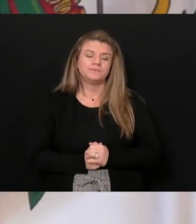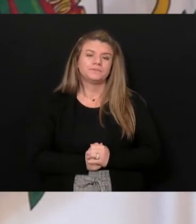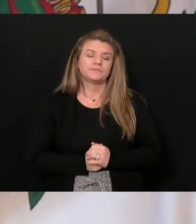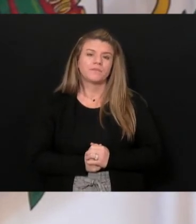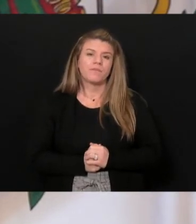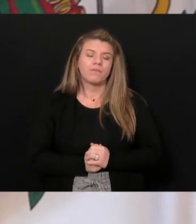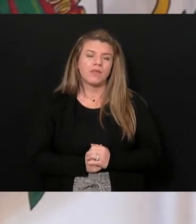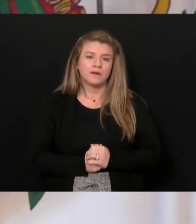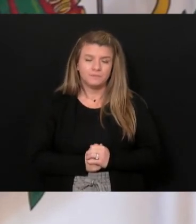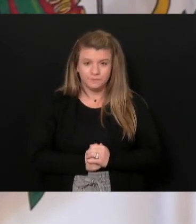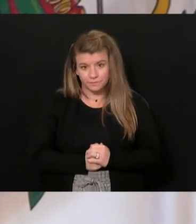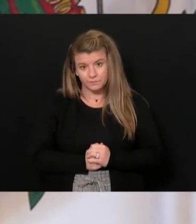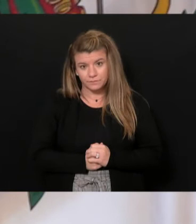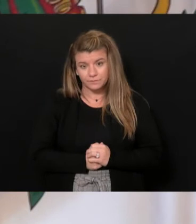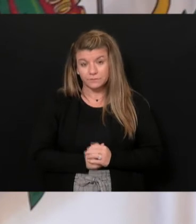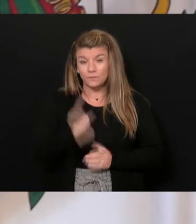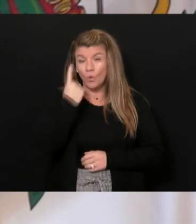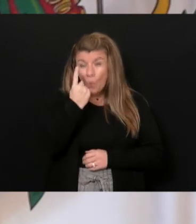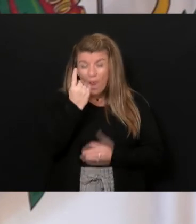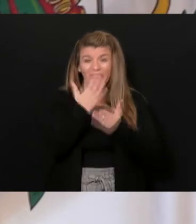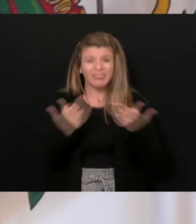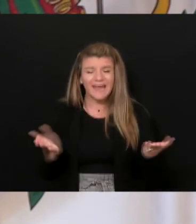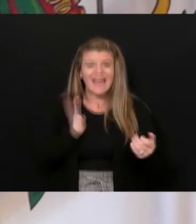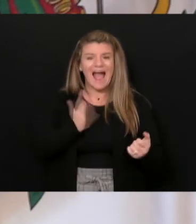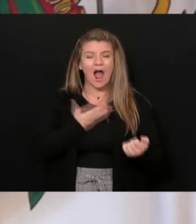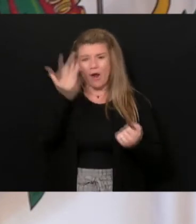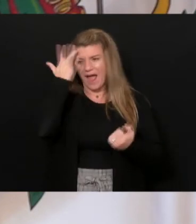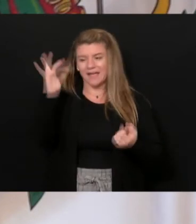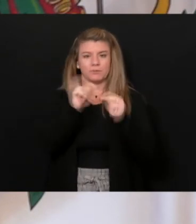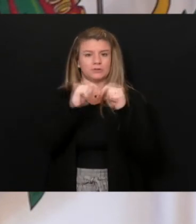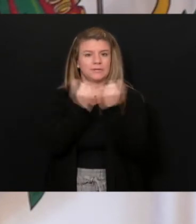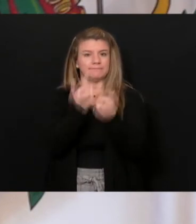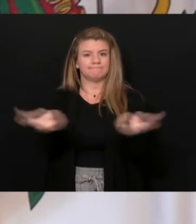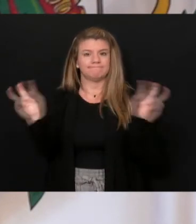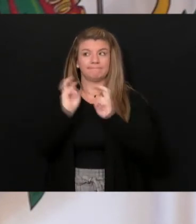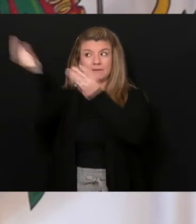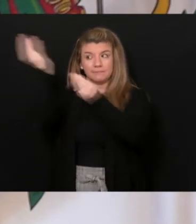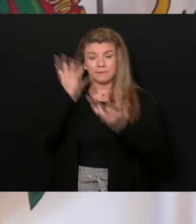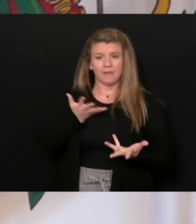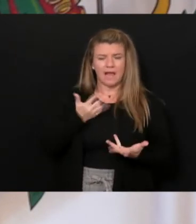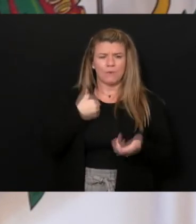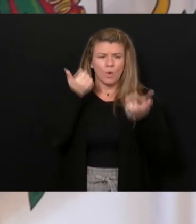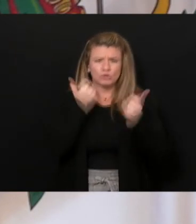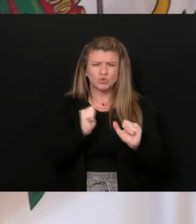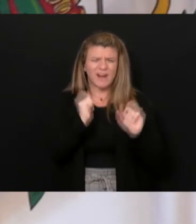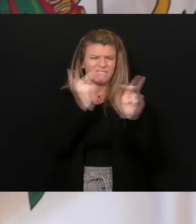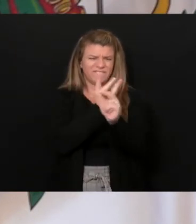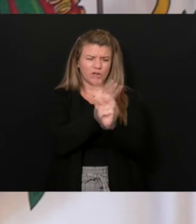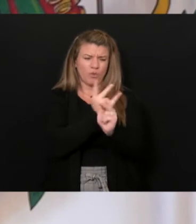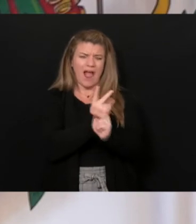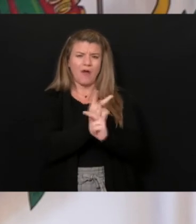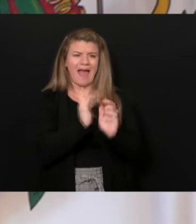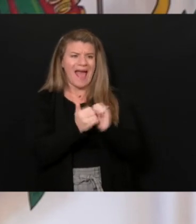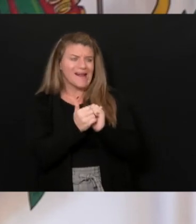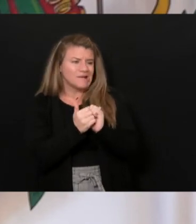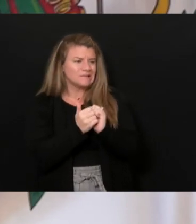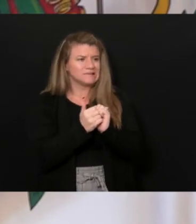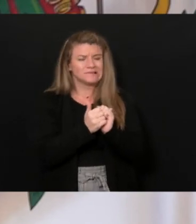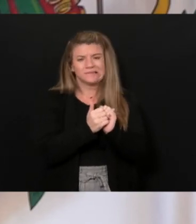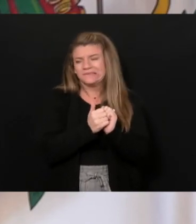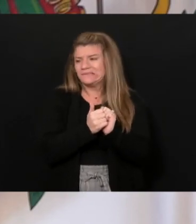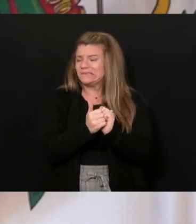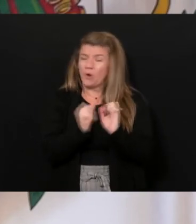One of the things that our experts have pointed out to me, and we've been trying to figure out how we can